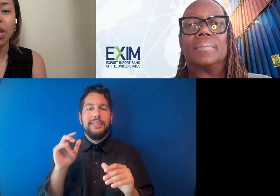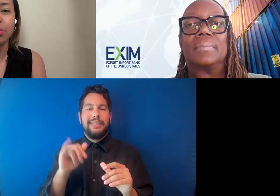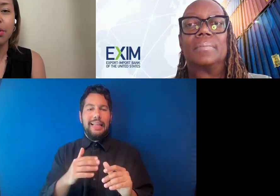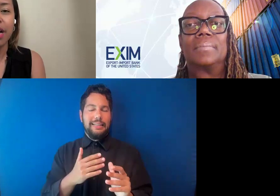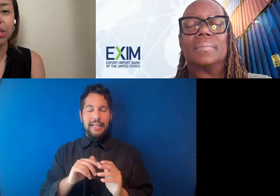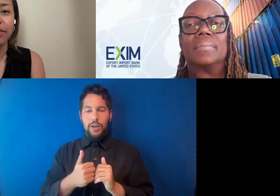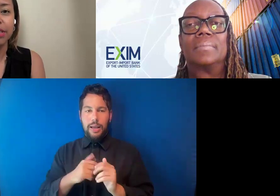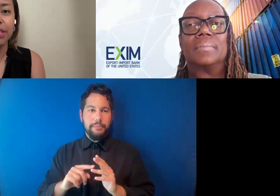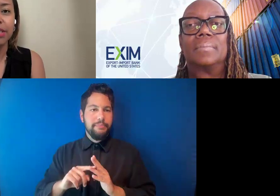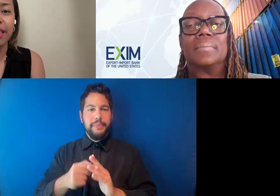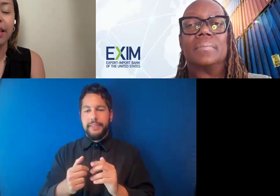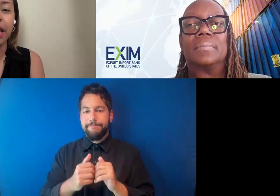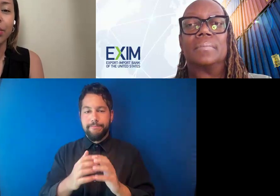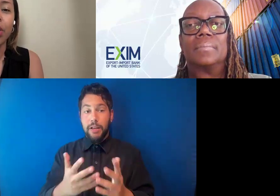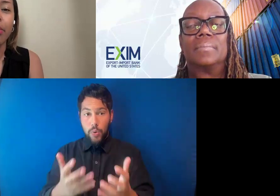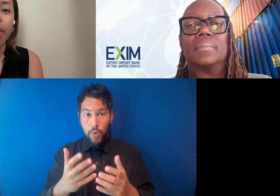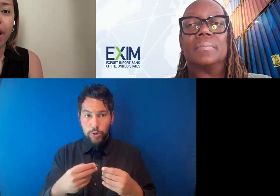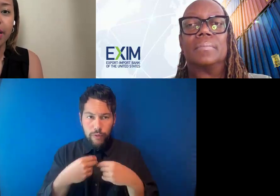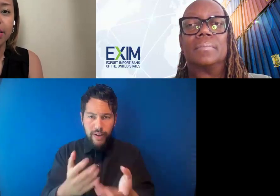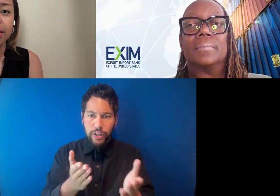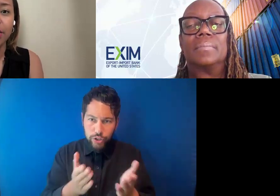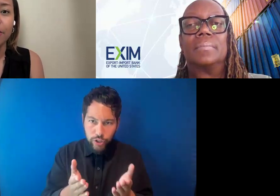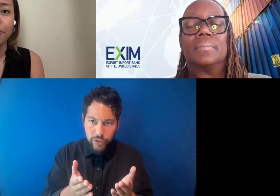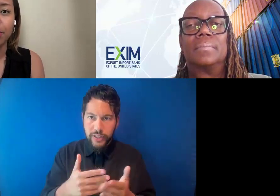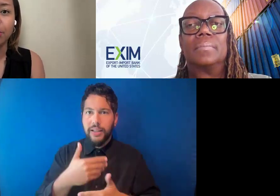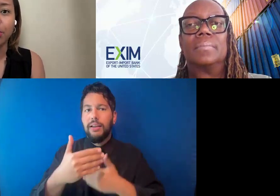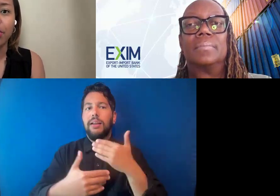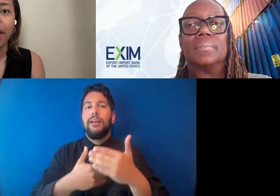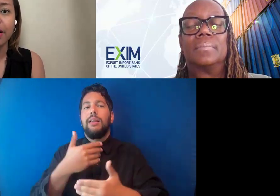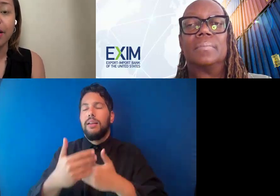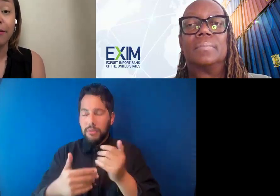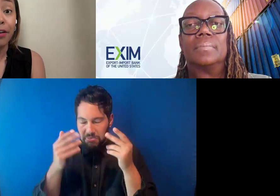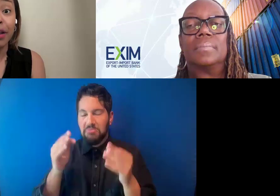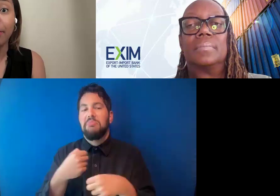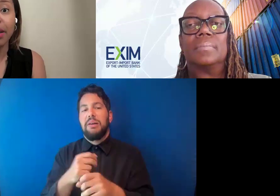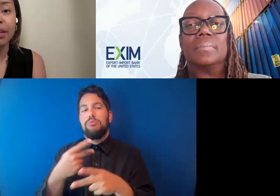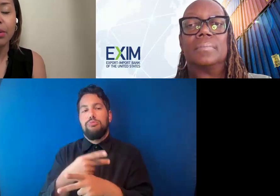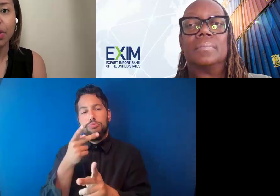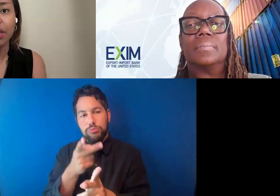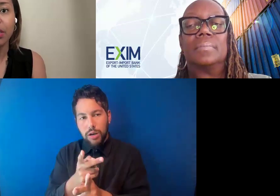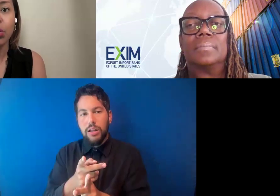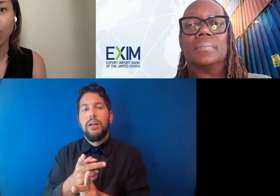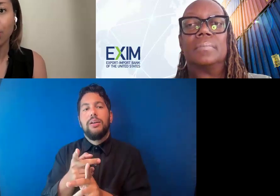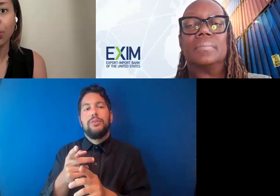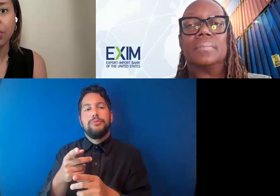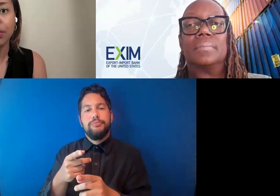beginnings, was wanting to provide services and then later on products for people that are very